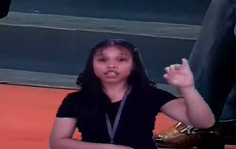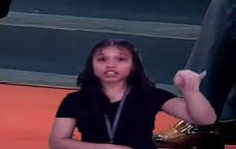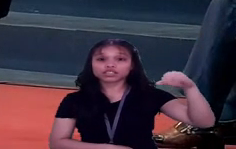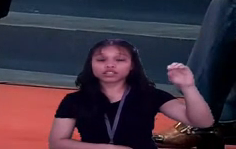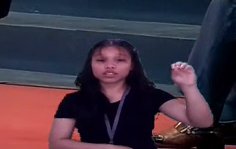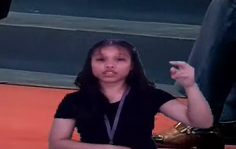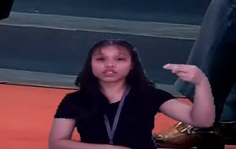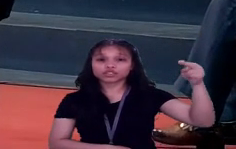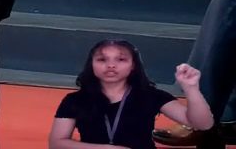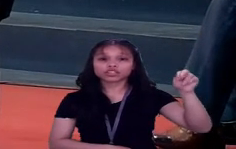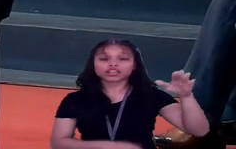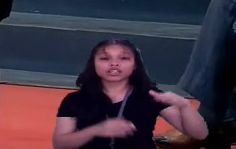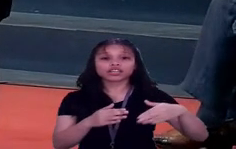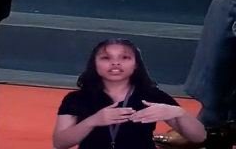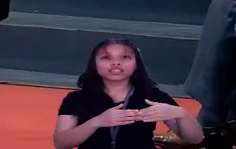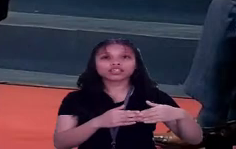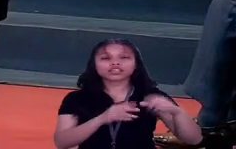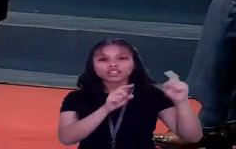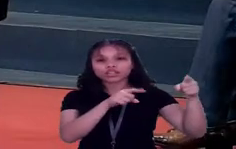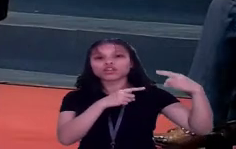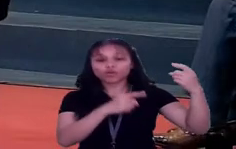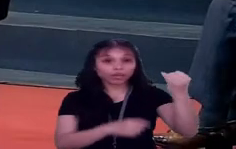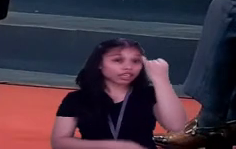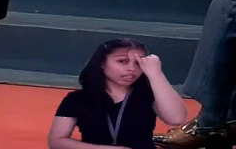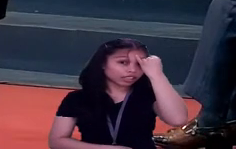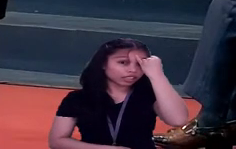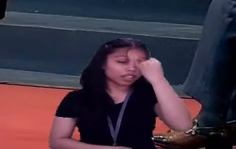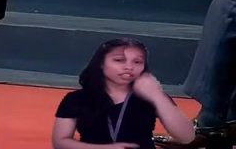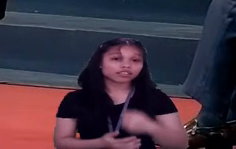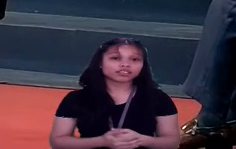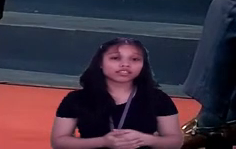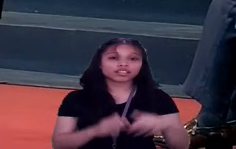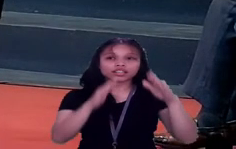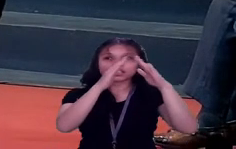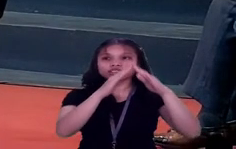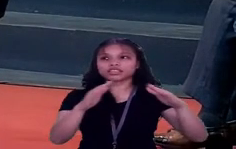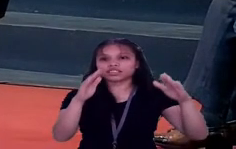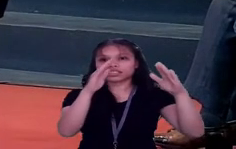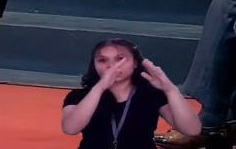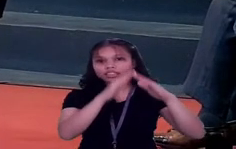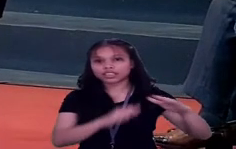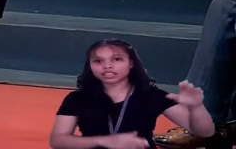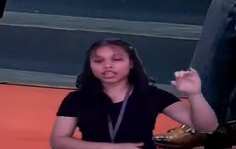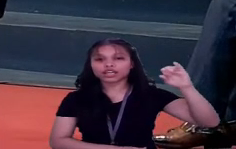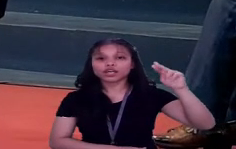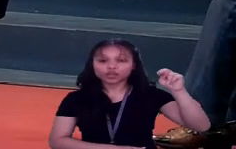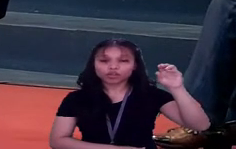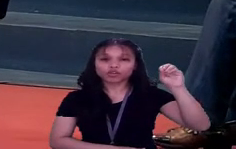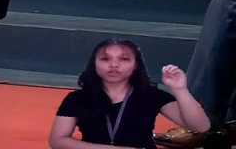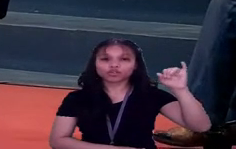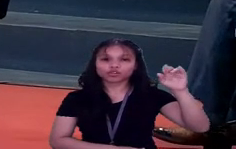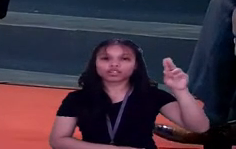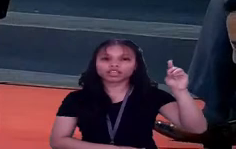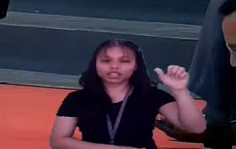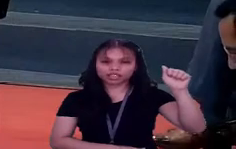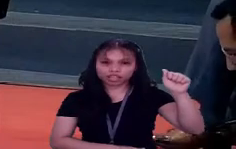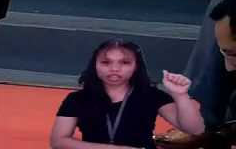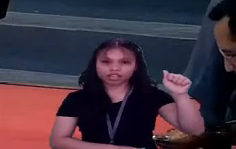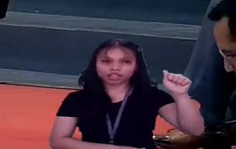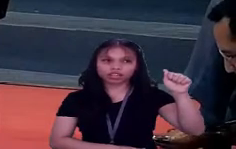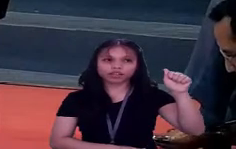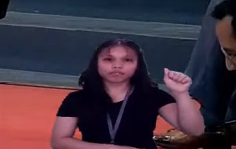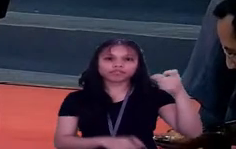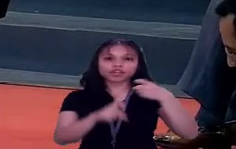your missionary going to the field of India in the city of Noida. And we are